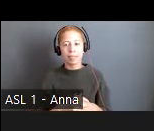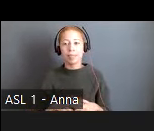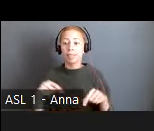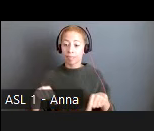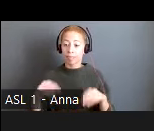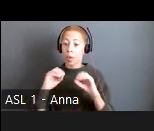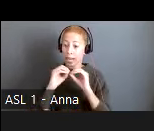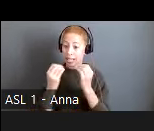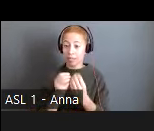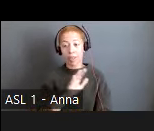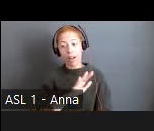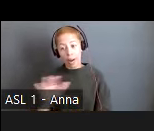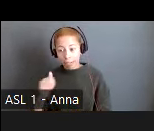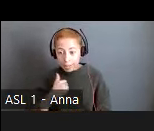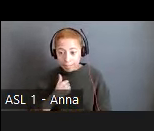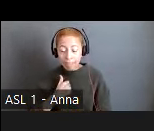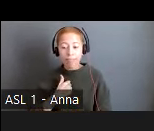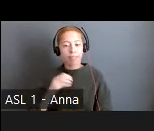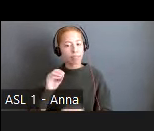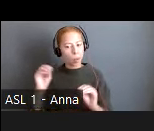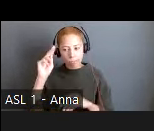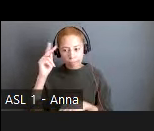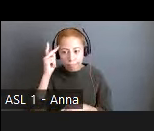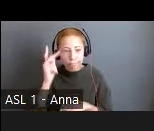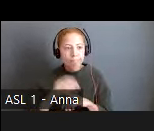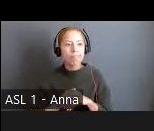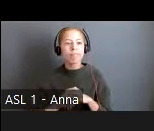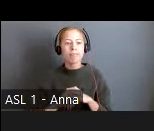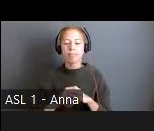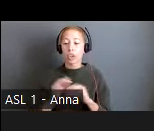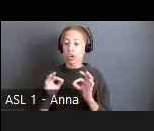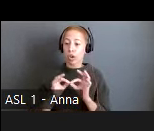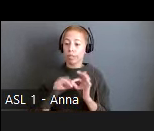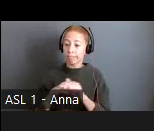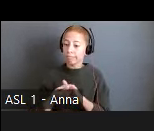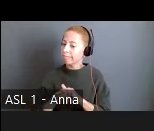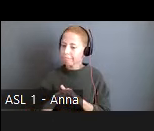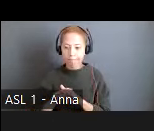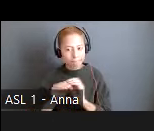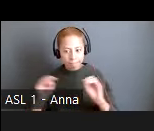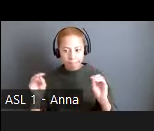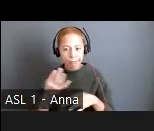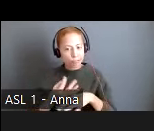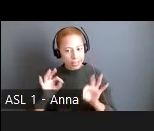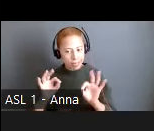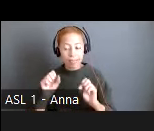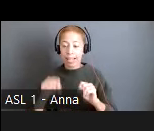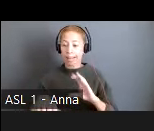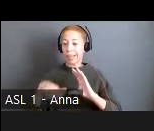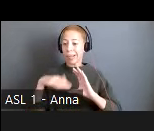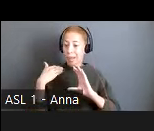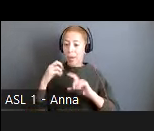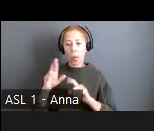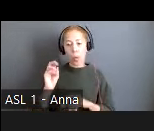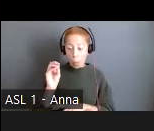pan-Canadian, nonpartisan, doesn't cost anything to join. All you have to do is send an email or click the link